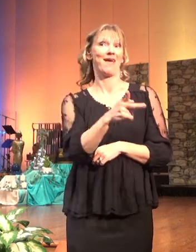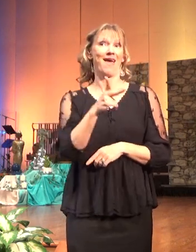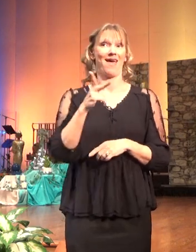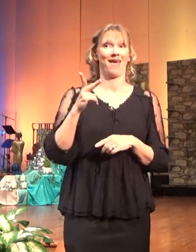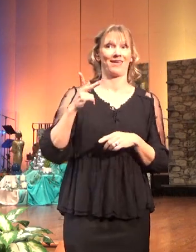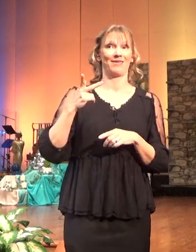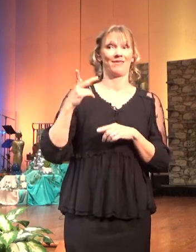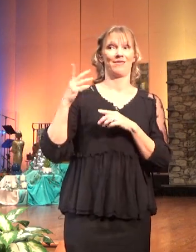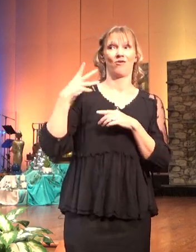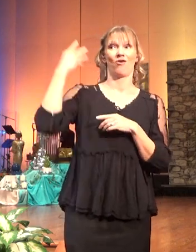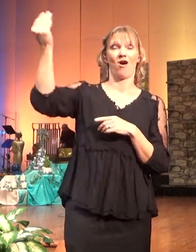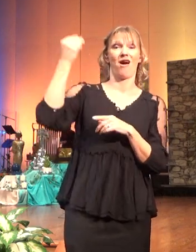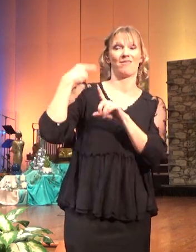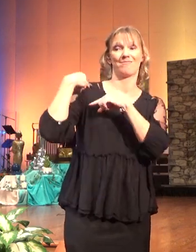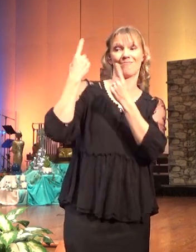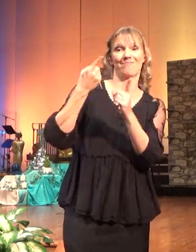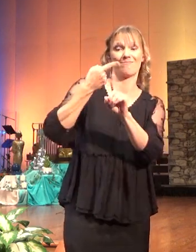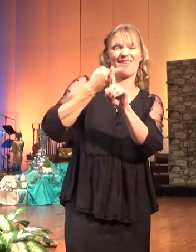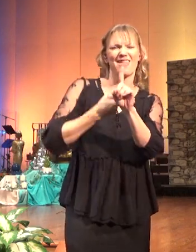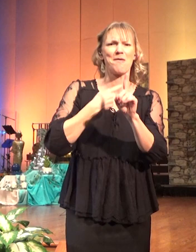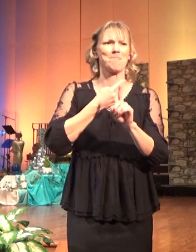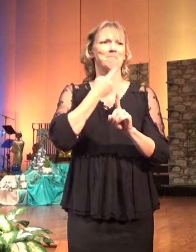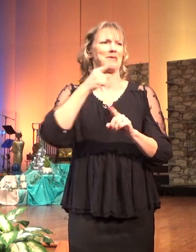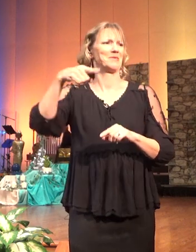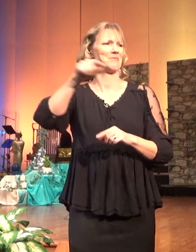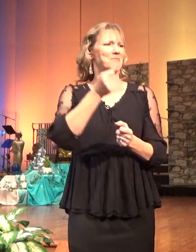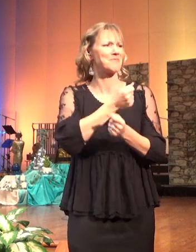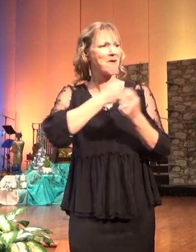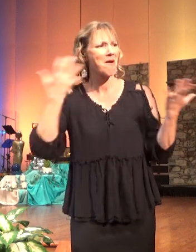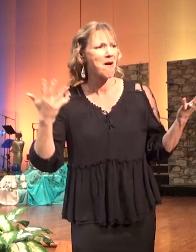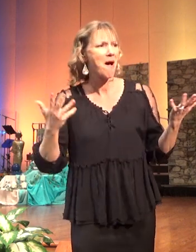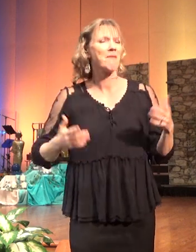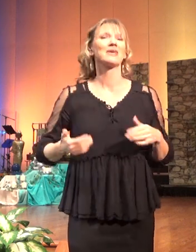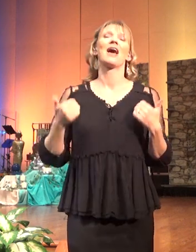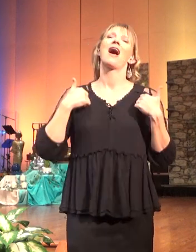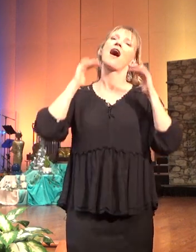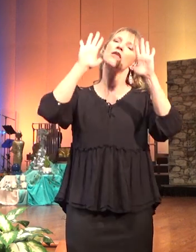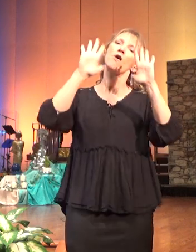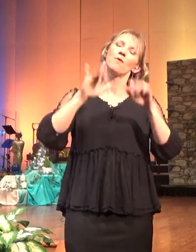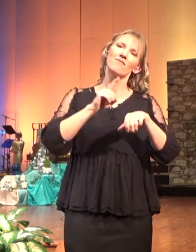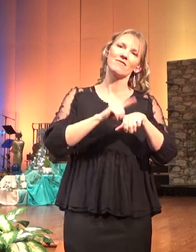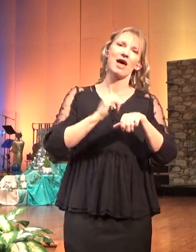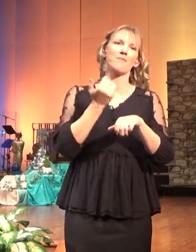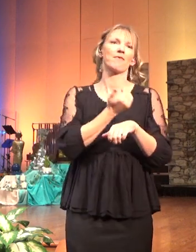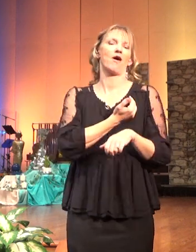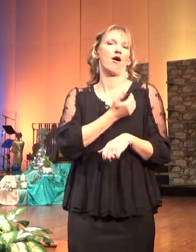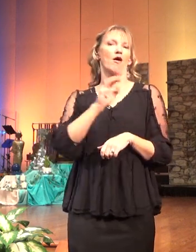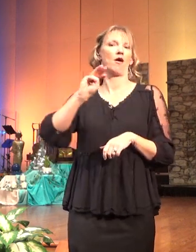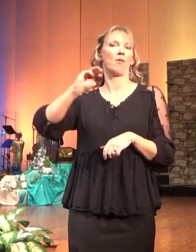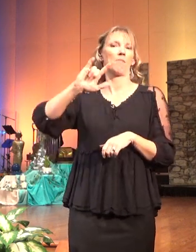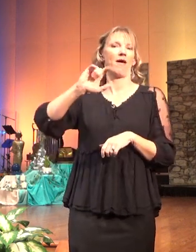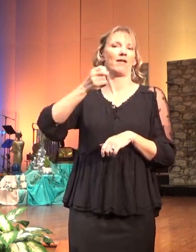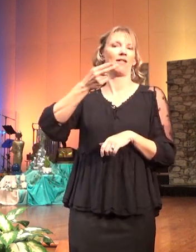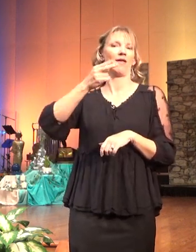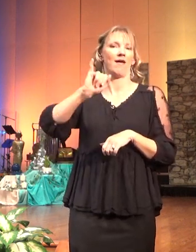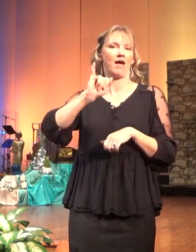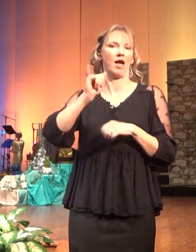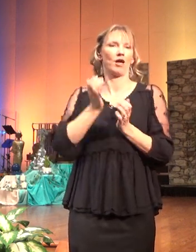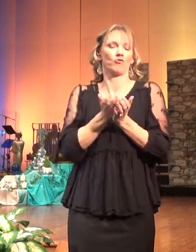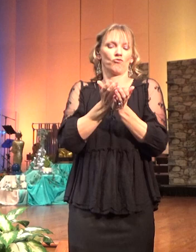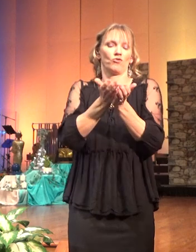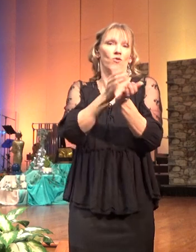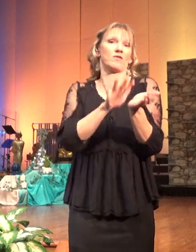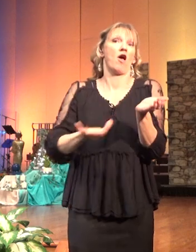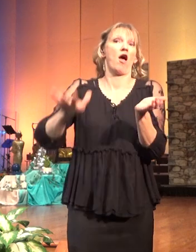from this place. I missed you so much. And we had a wonderful time on our Mile High cruise all over Europe.